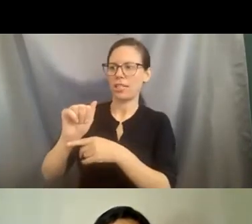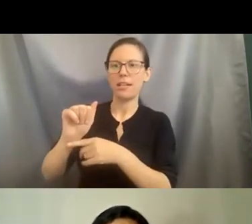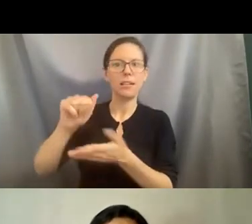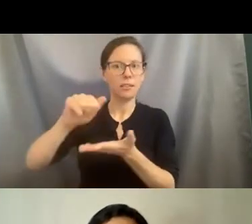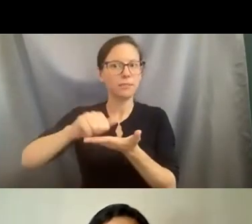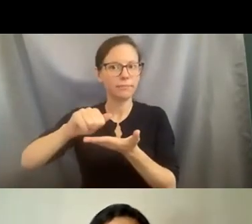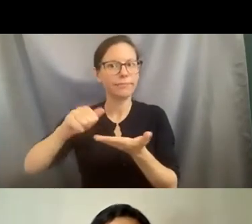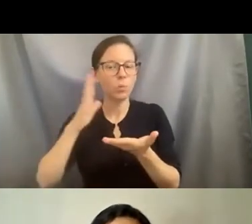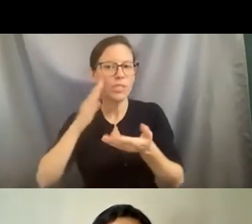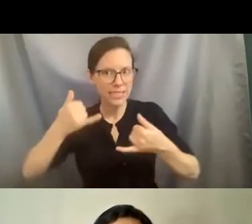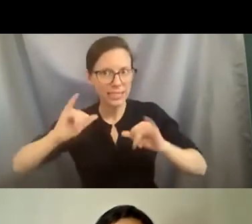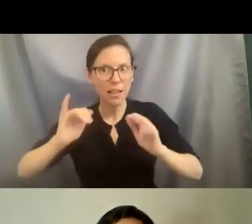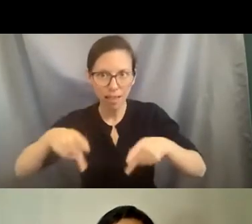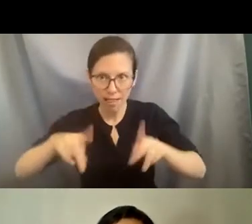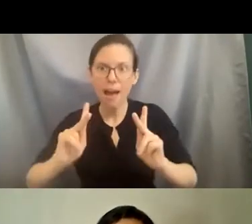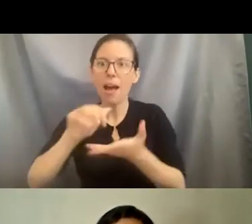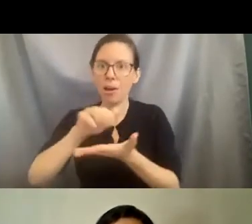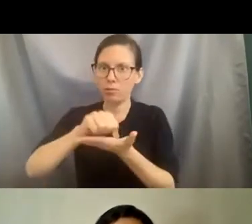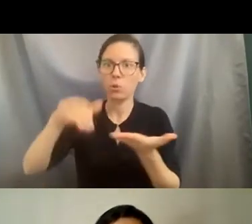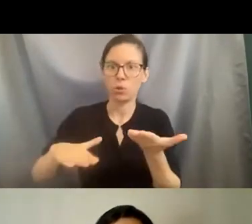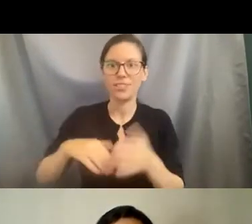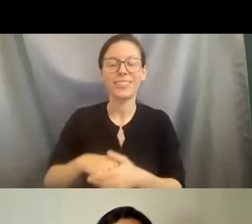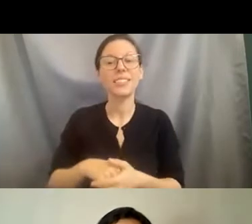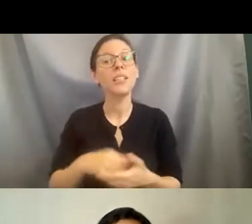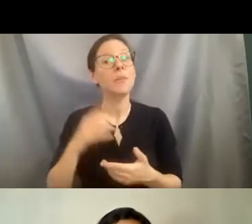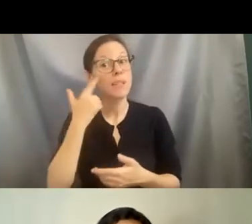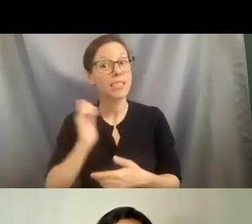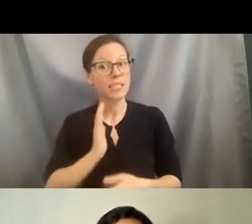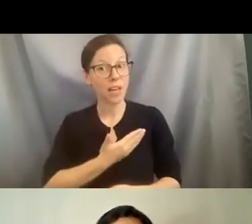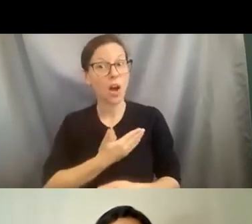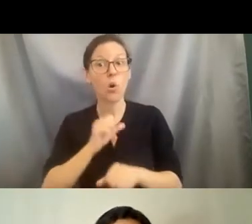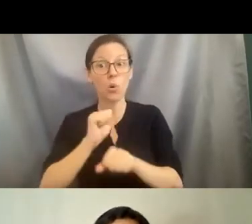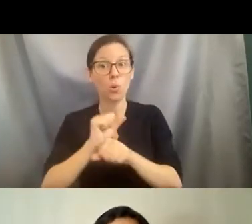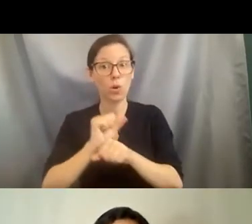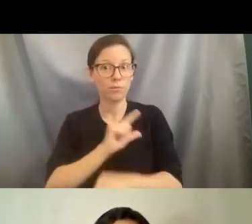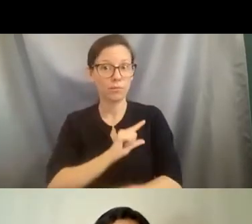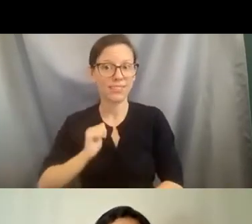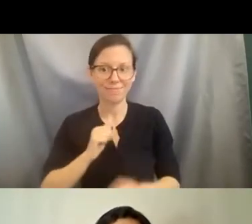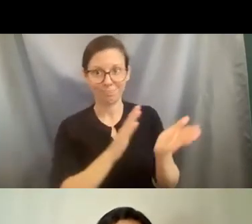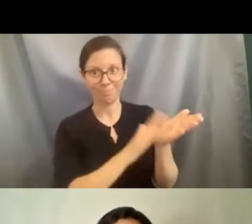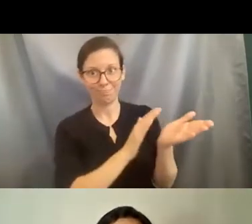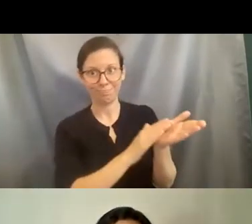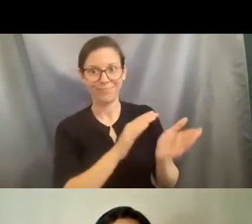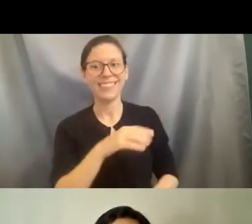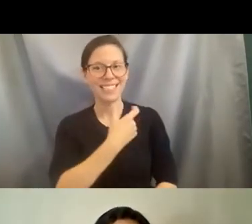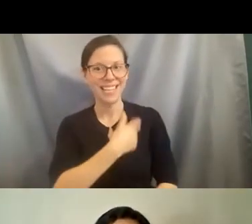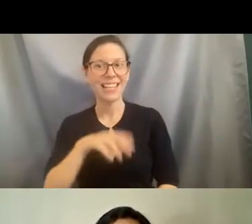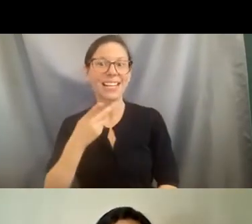out to particularly Delegate Herring and I did with the Reproductive Health Protection Act with your help,